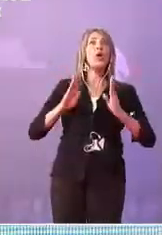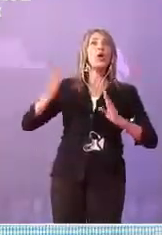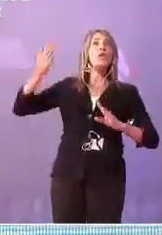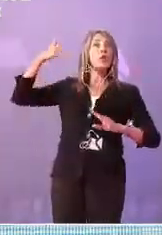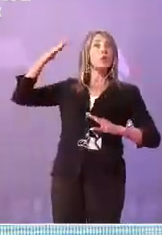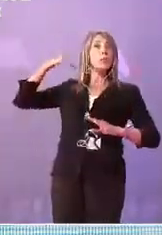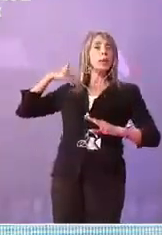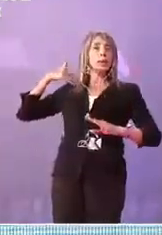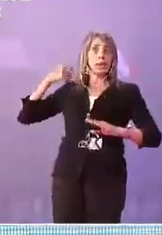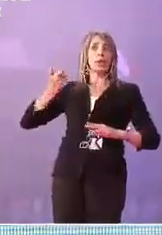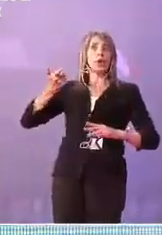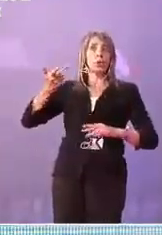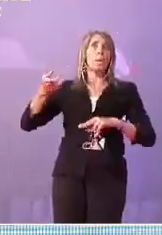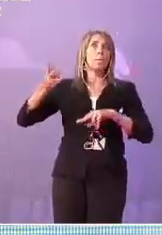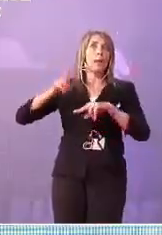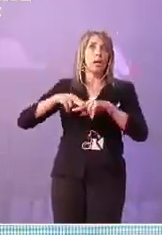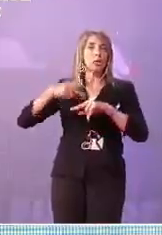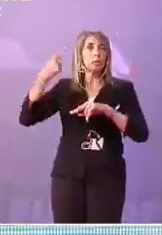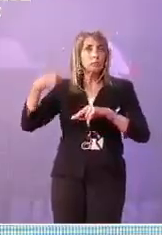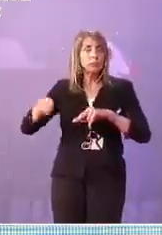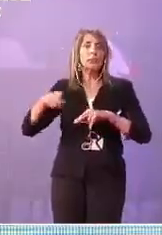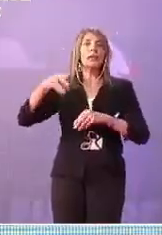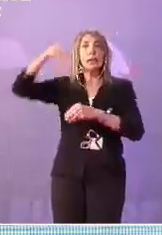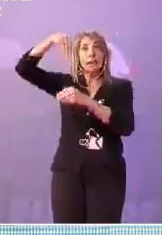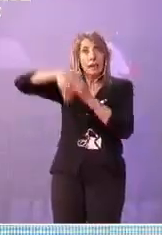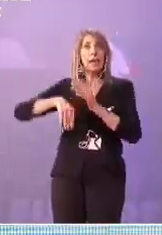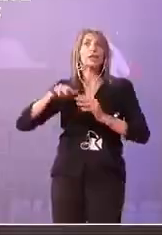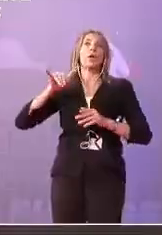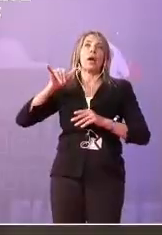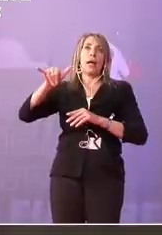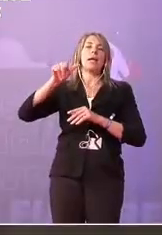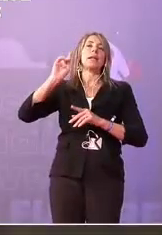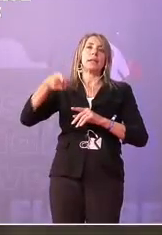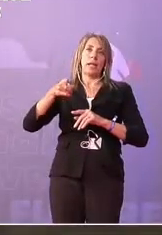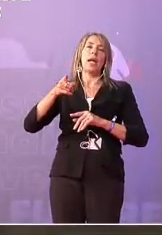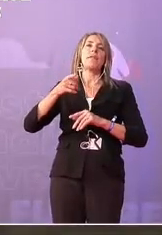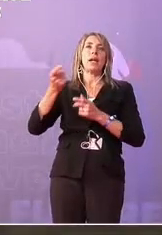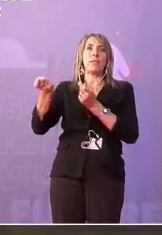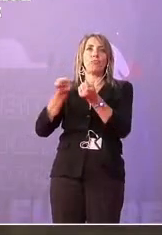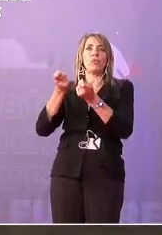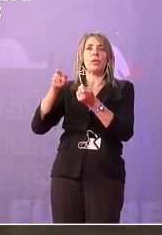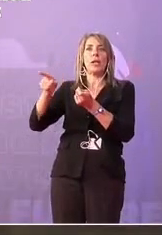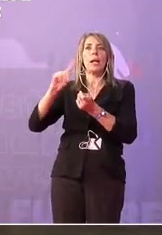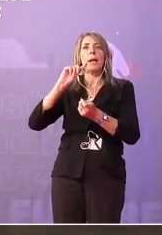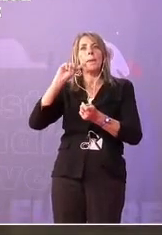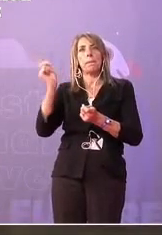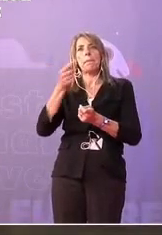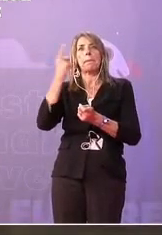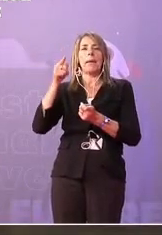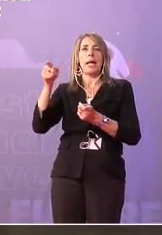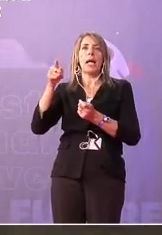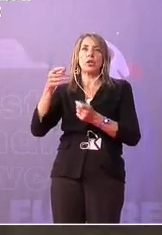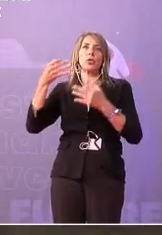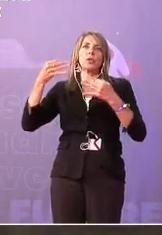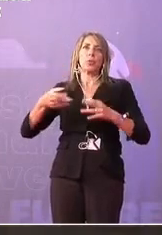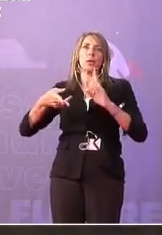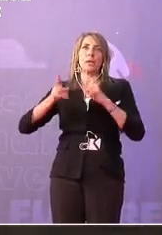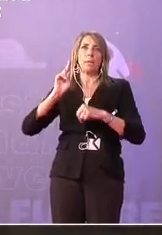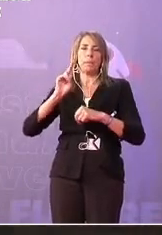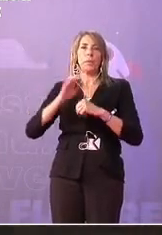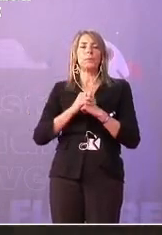efficiency in light aircraft management. We provide a platform that combines software